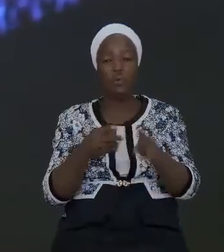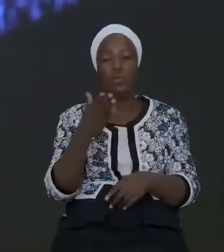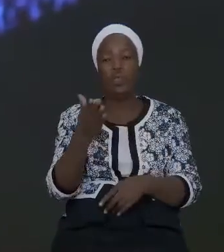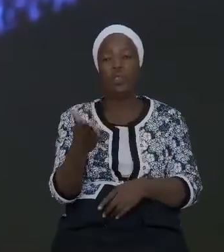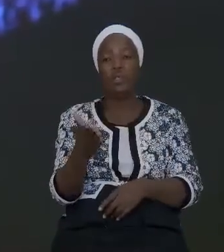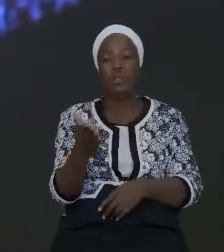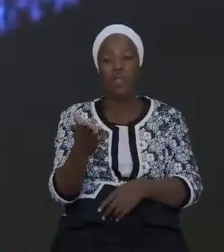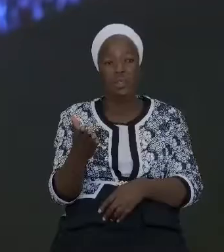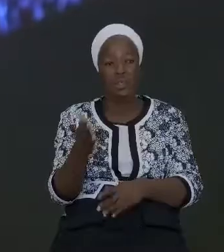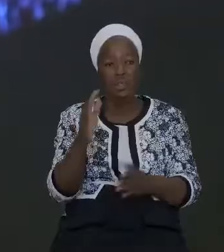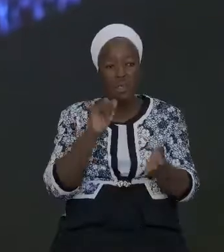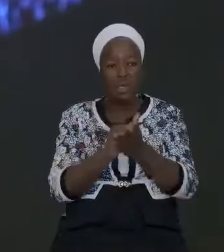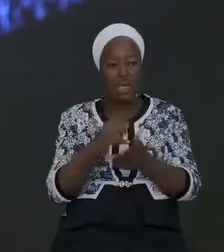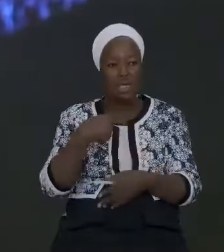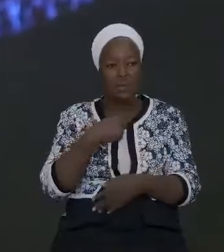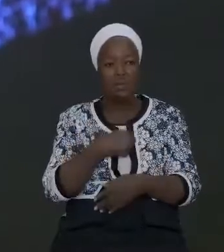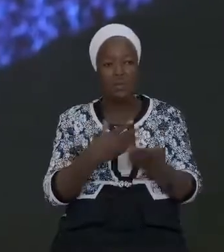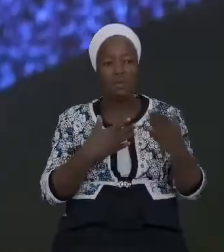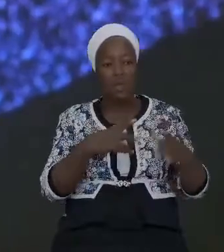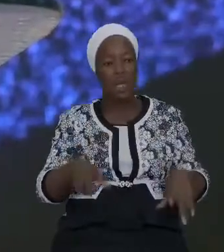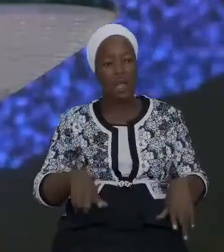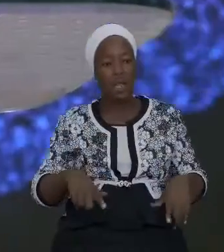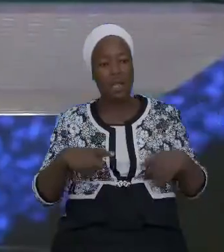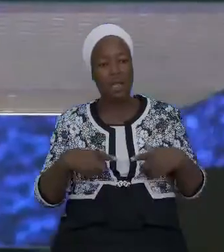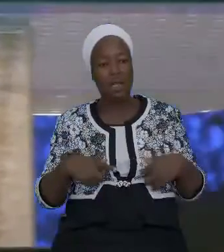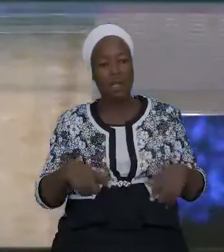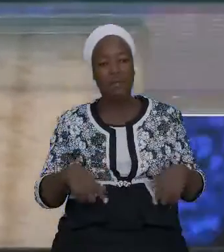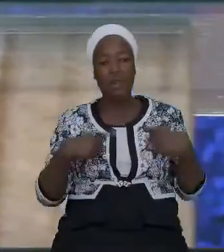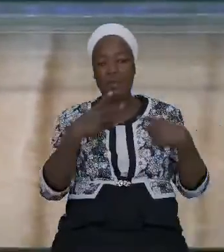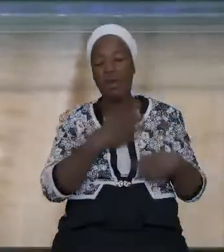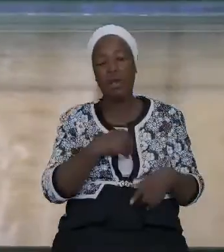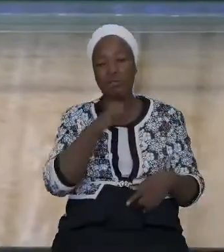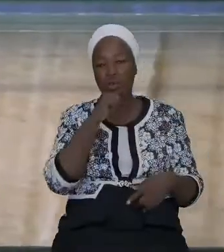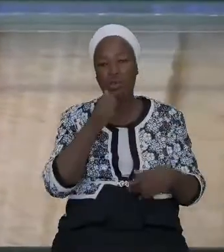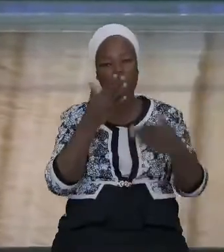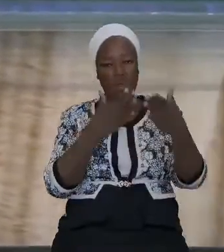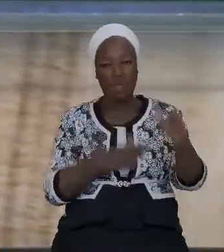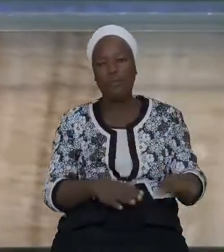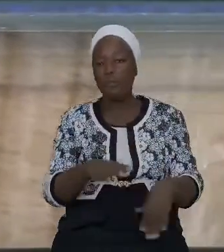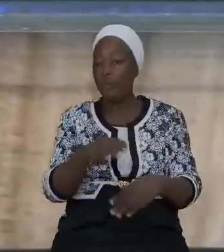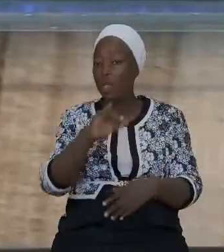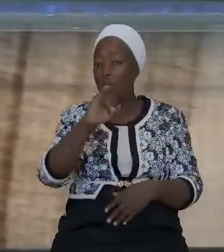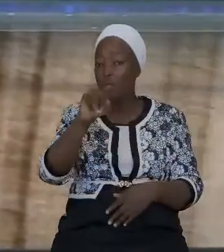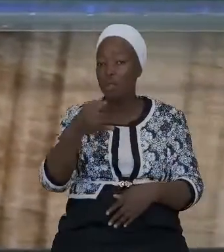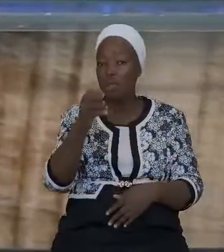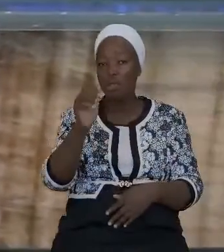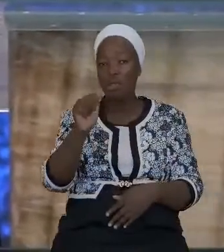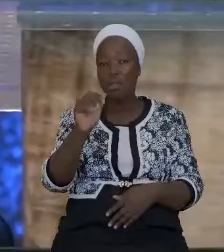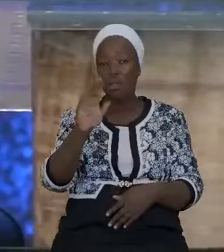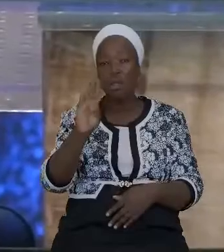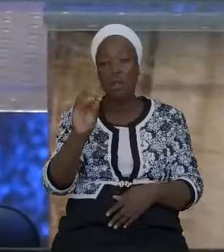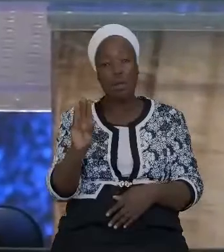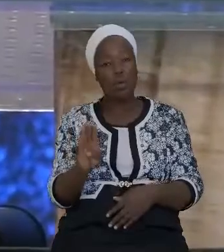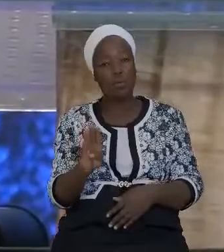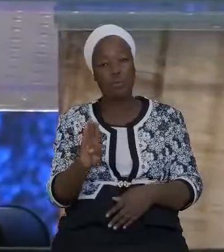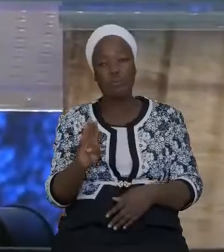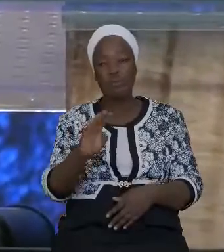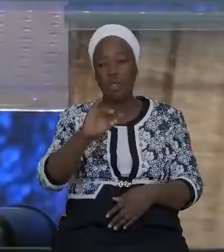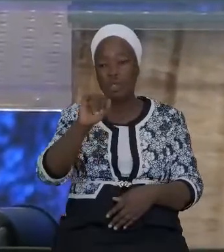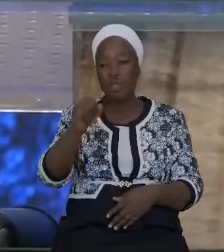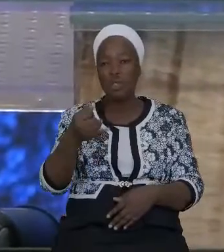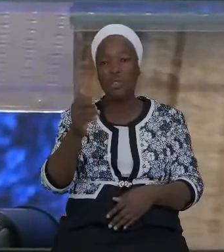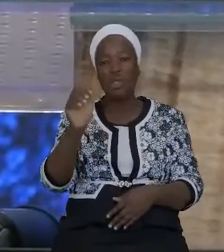thence, that we may live and not die. Jacob saw,